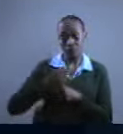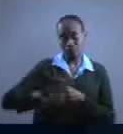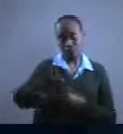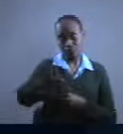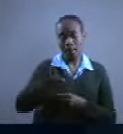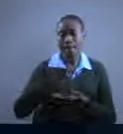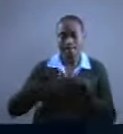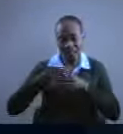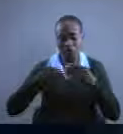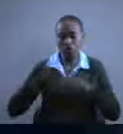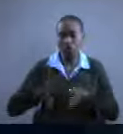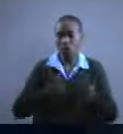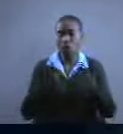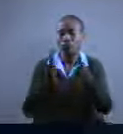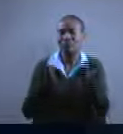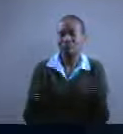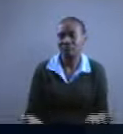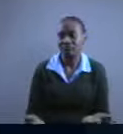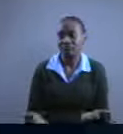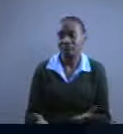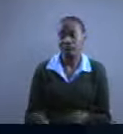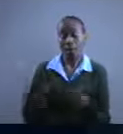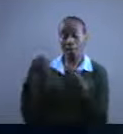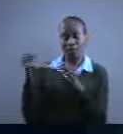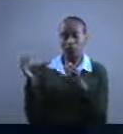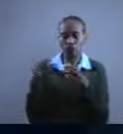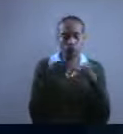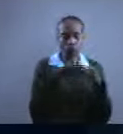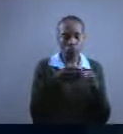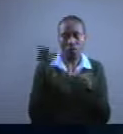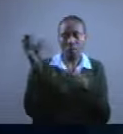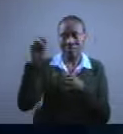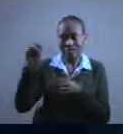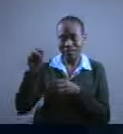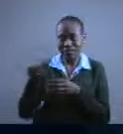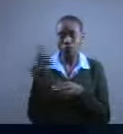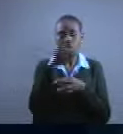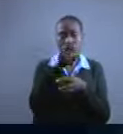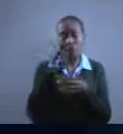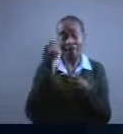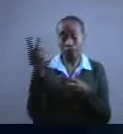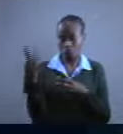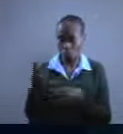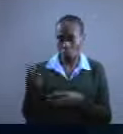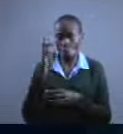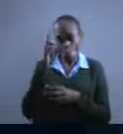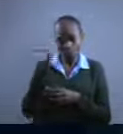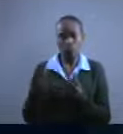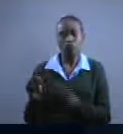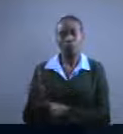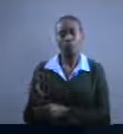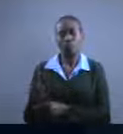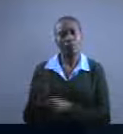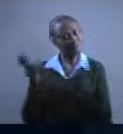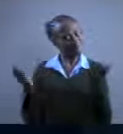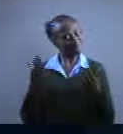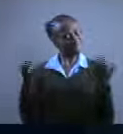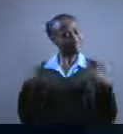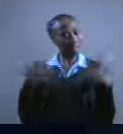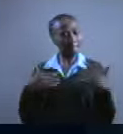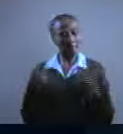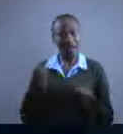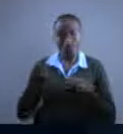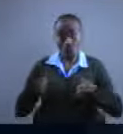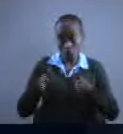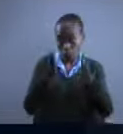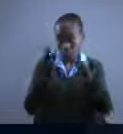road infrastructure. The business districts of Sandton and Rosebank will in particularly be pleased at the news that roads in their